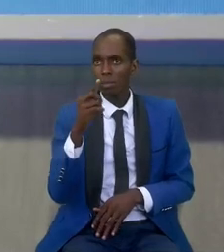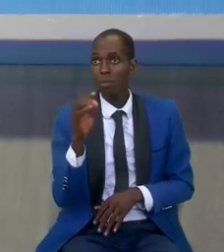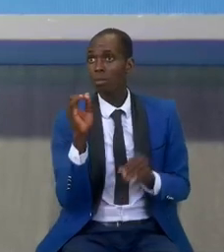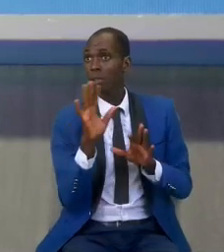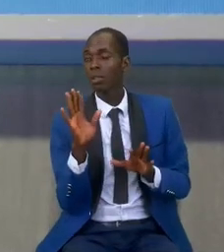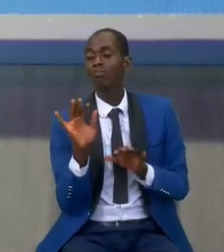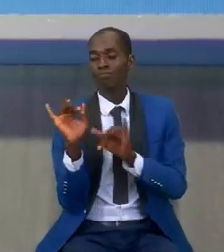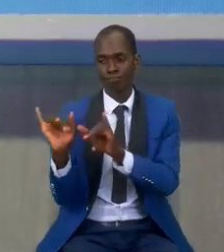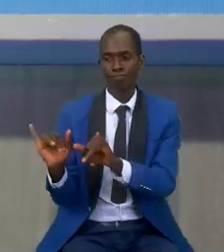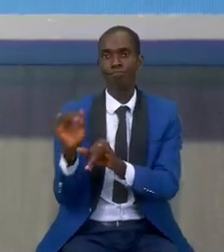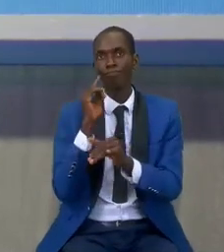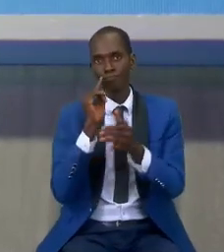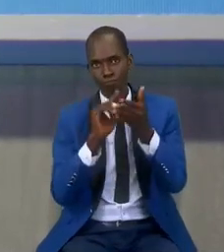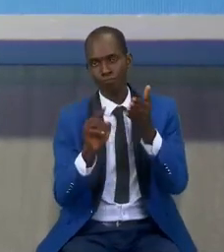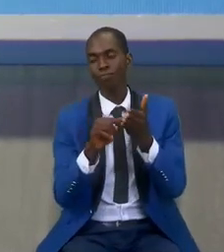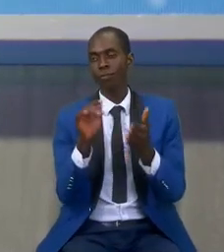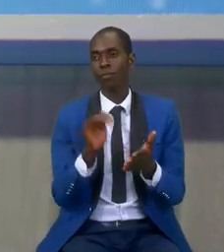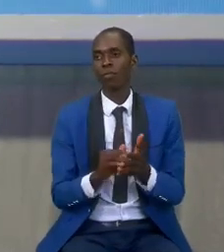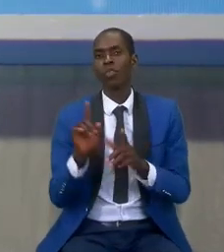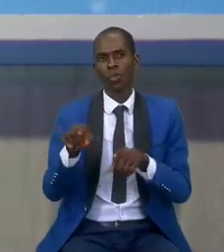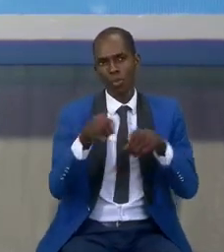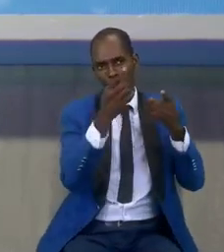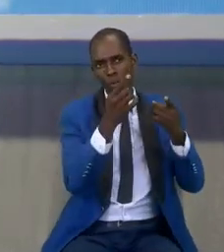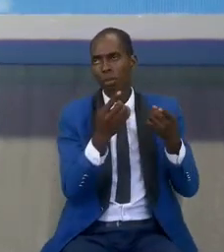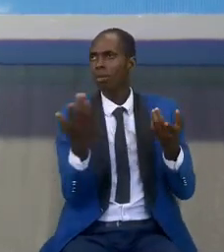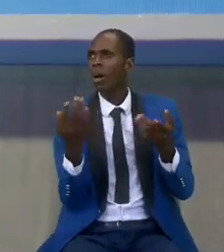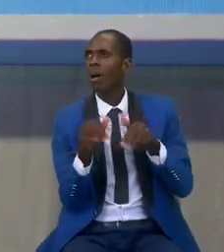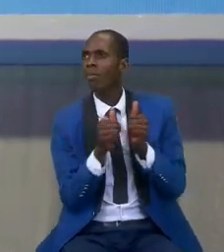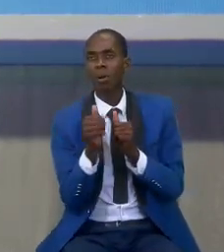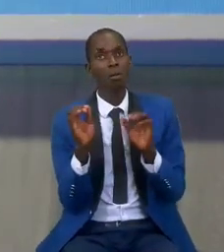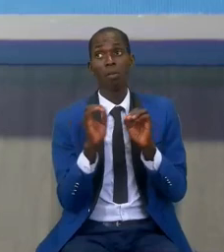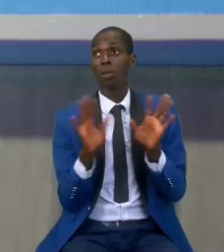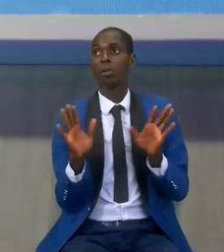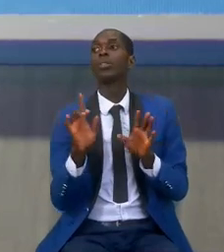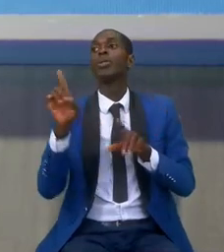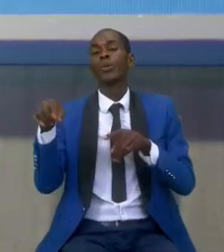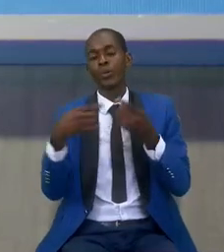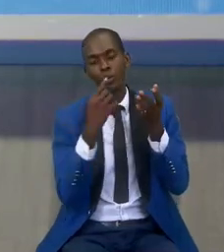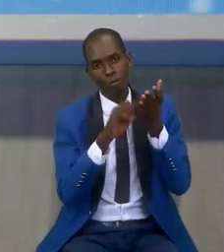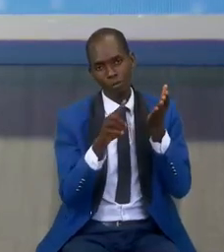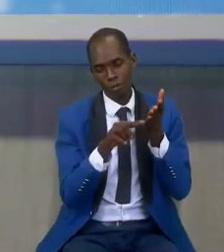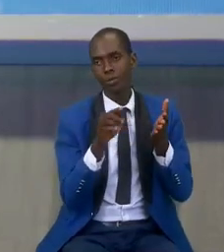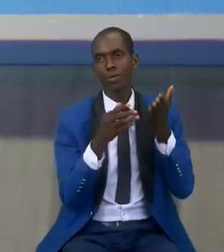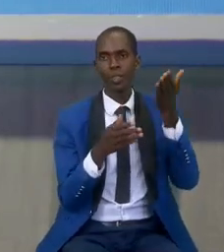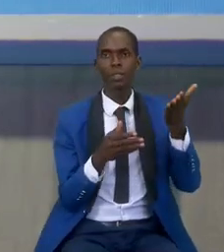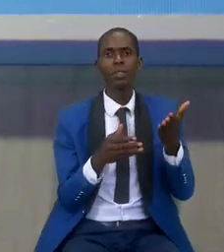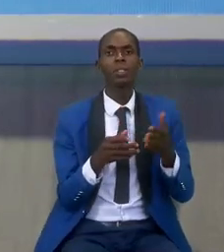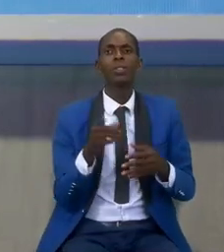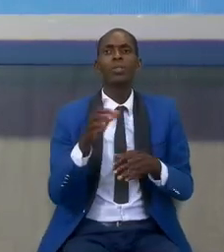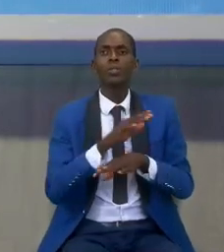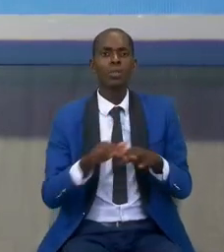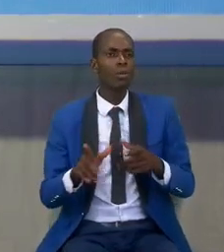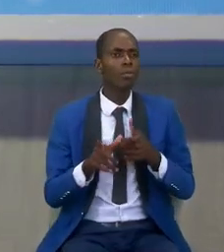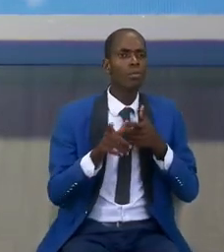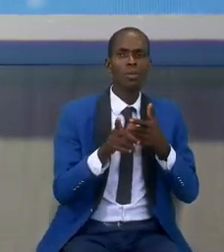nothing go there check up check up don't say you know run away You're Gonna Hurt you for anything that's what you came for you came for having your